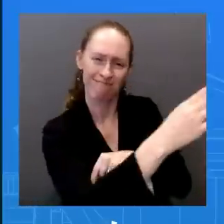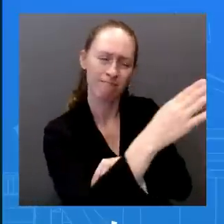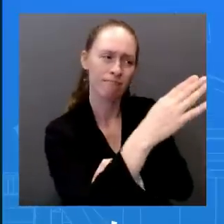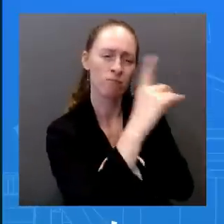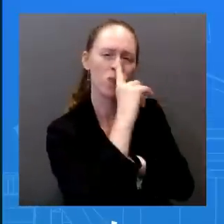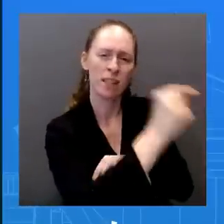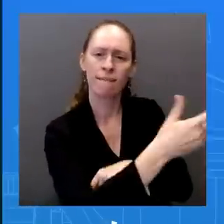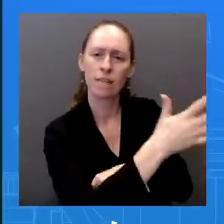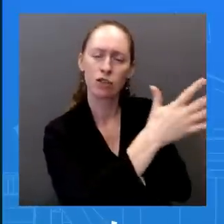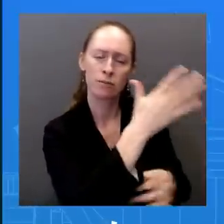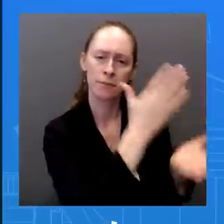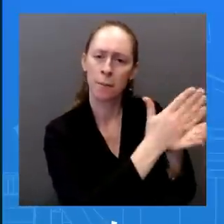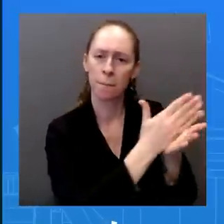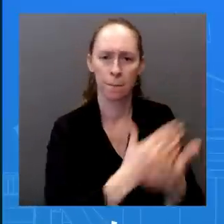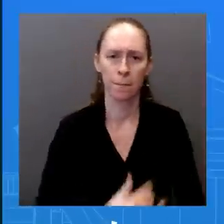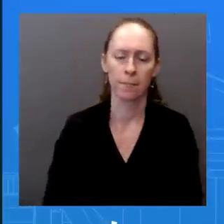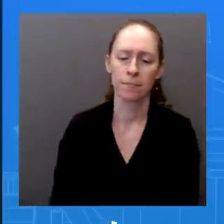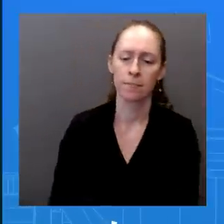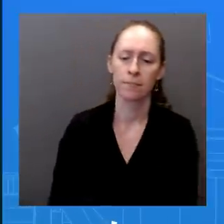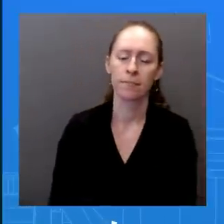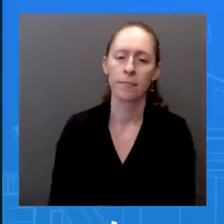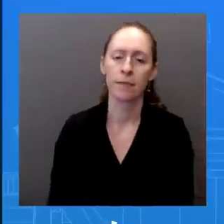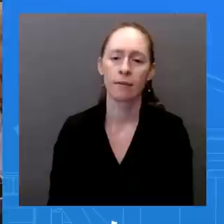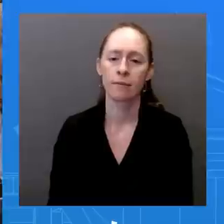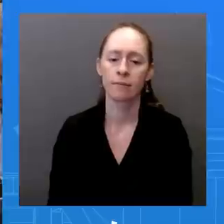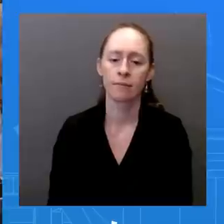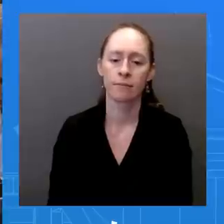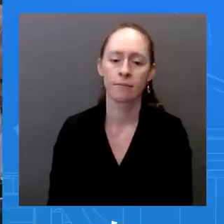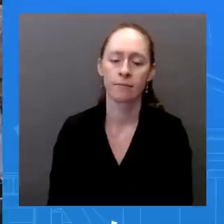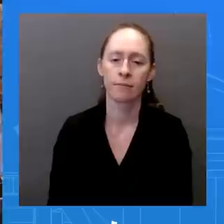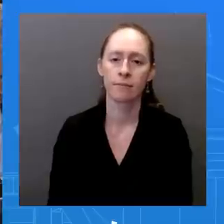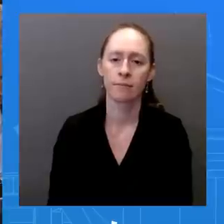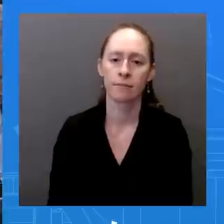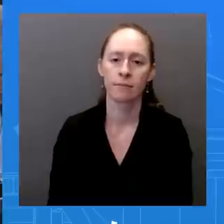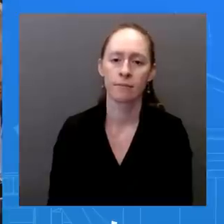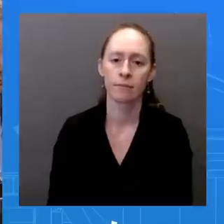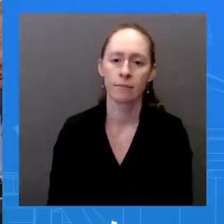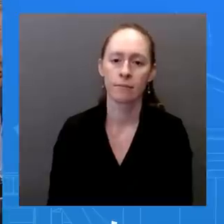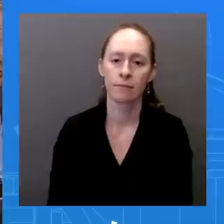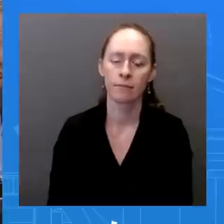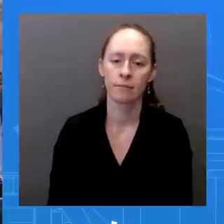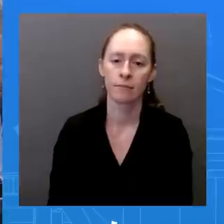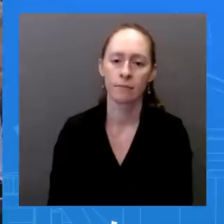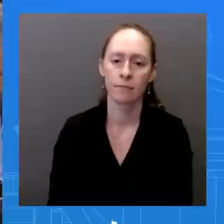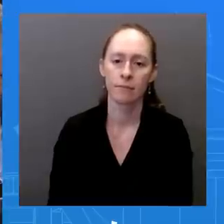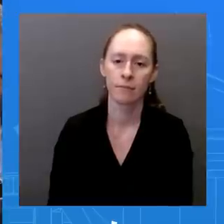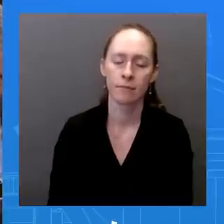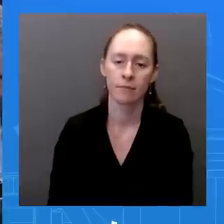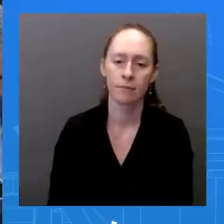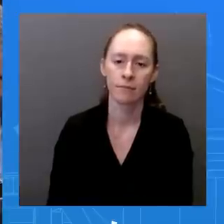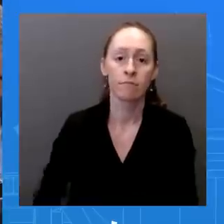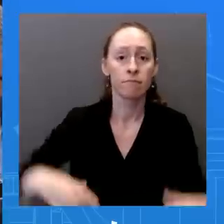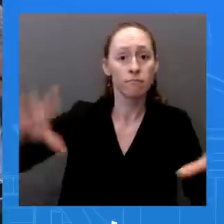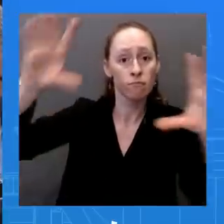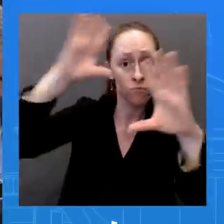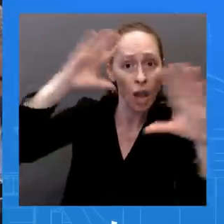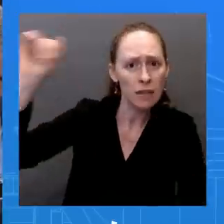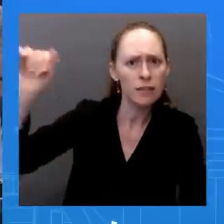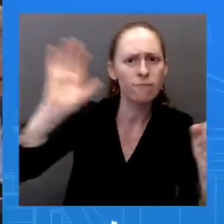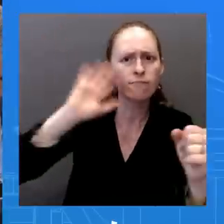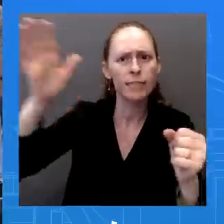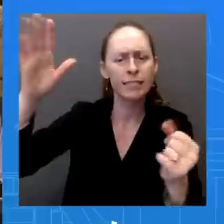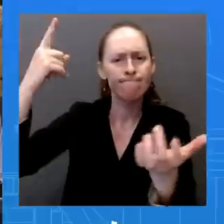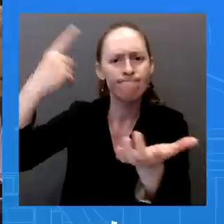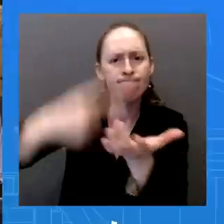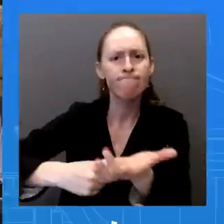going to announce tomorrow in terms of aid? We've heard reports about $100 million to Africa. And what can be accomplished at UNGA to bring down food prices, which continue